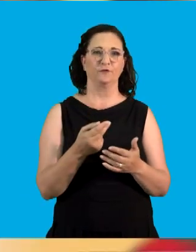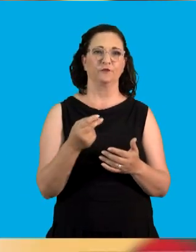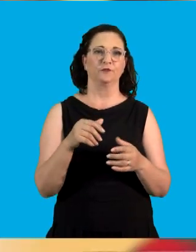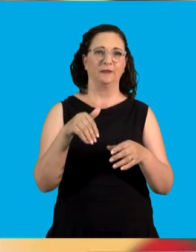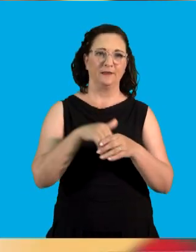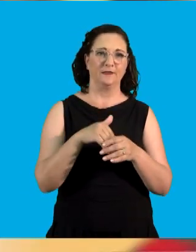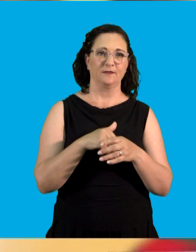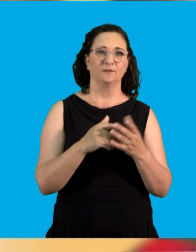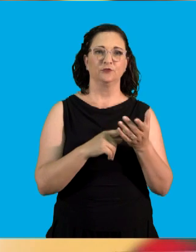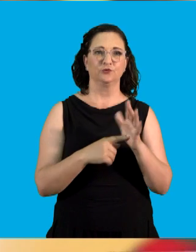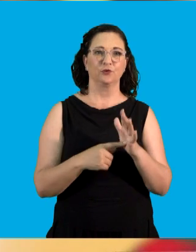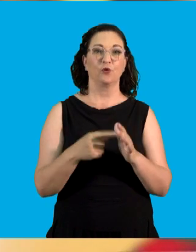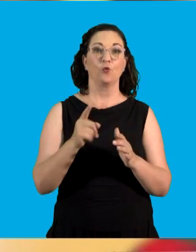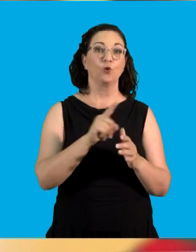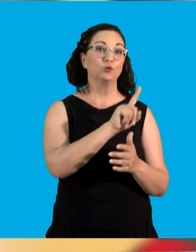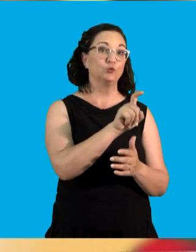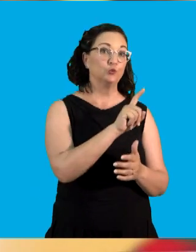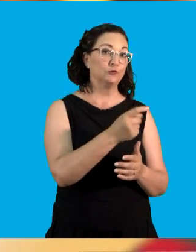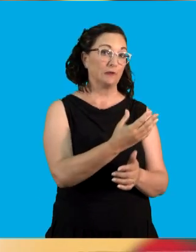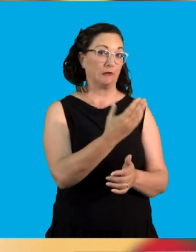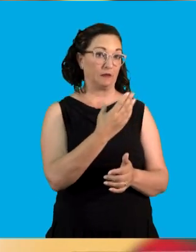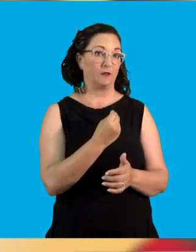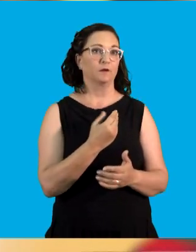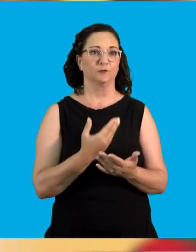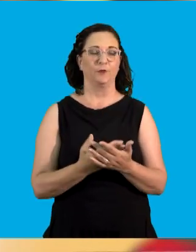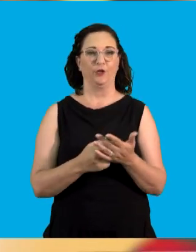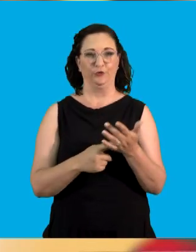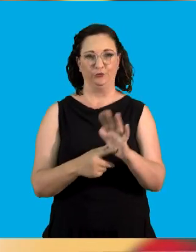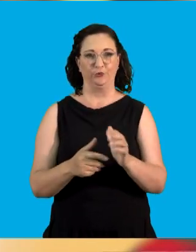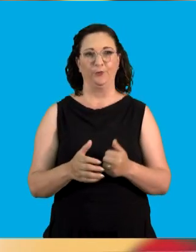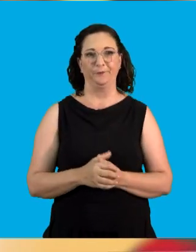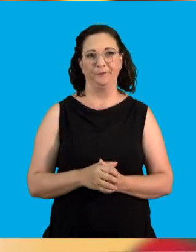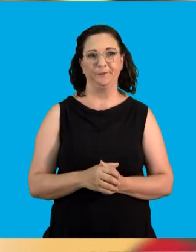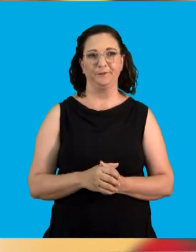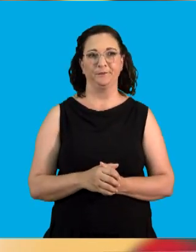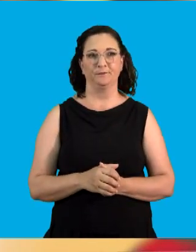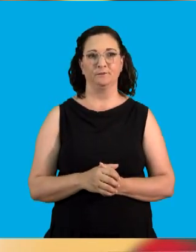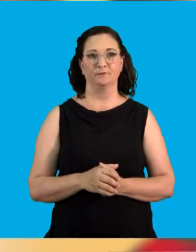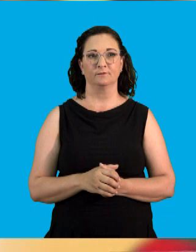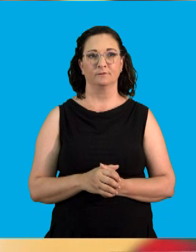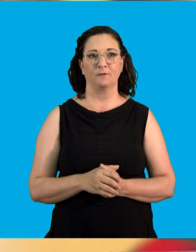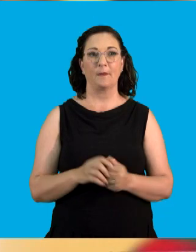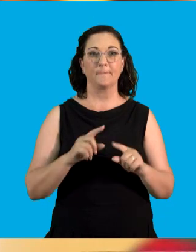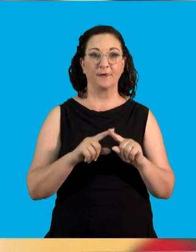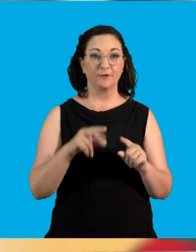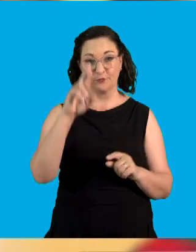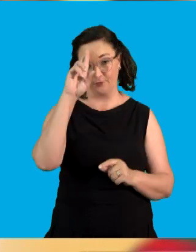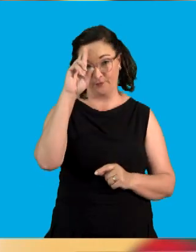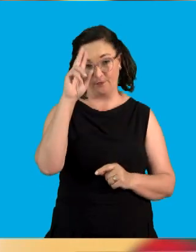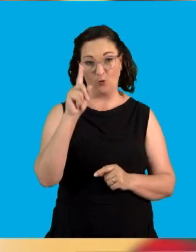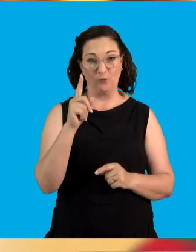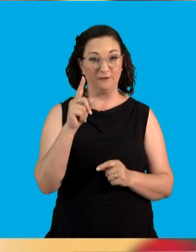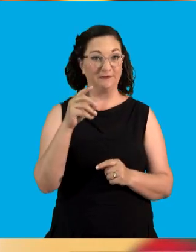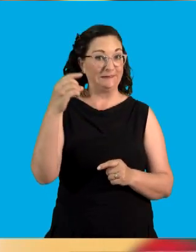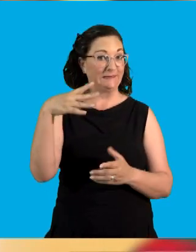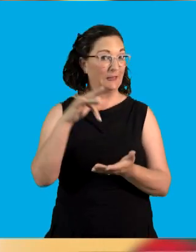sketch, only including what the question was asking us. All right, I hope you understand it now. Remember,